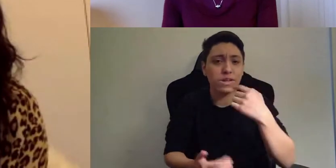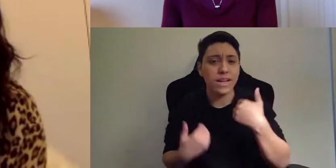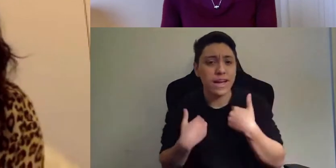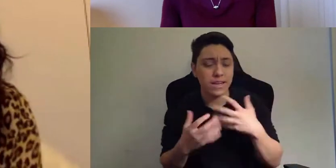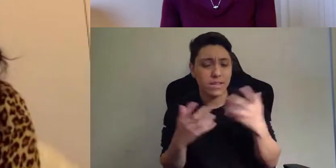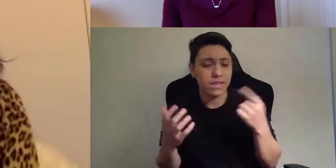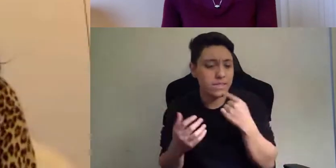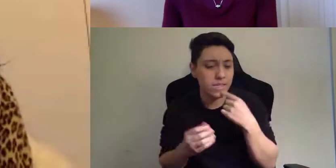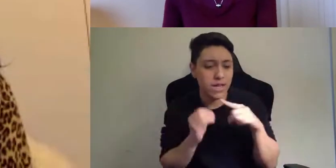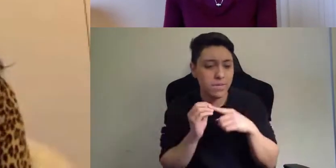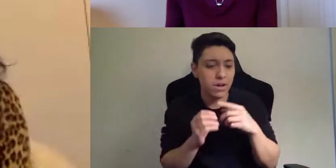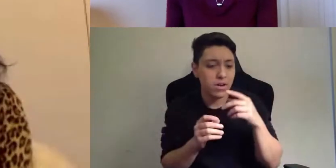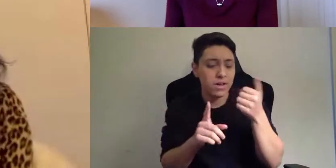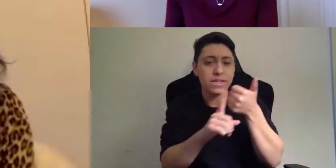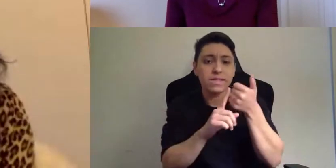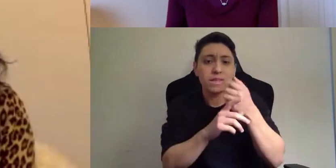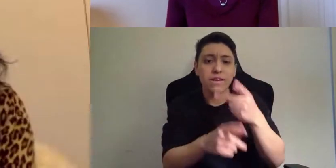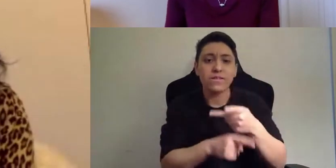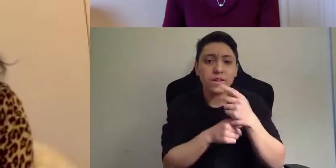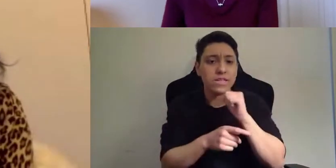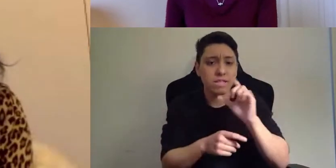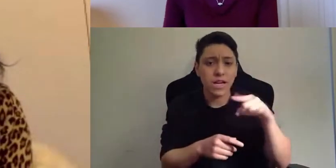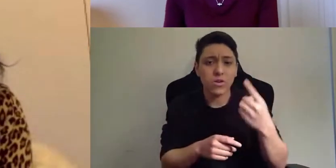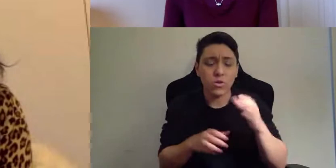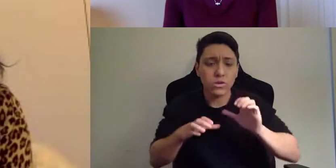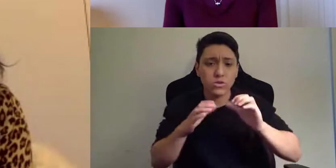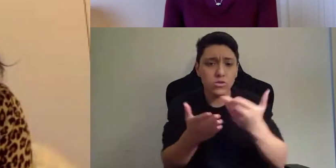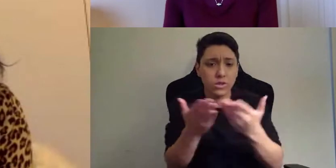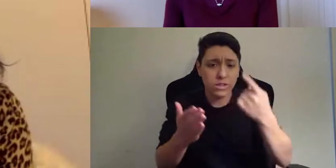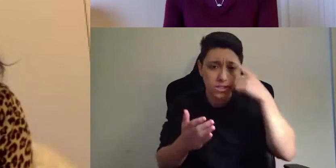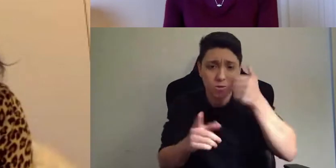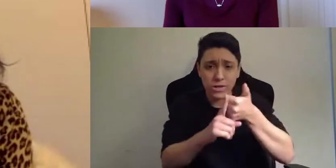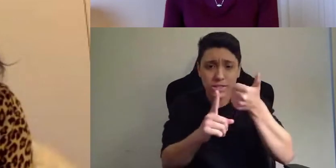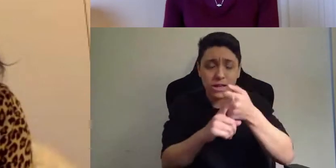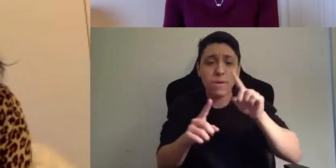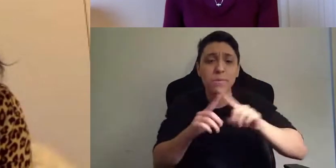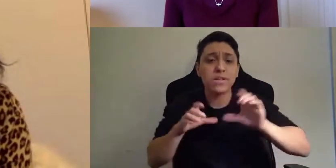self-care is not just about doing things for yourself, but also doing things for other people.